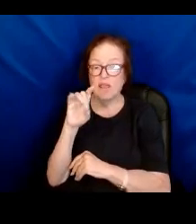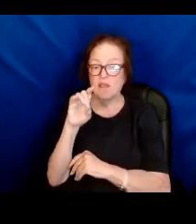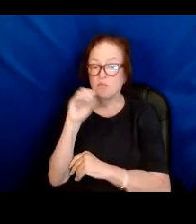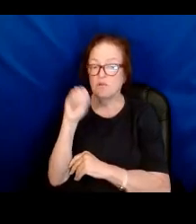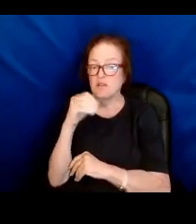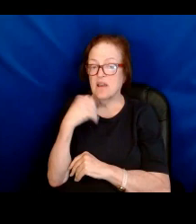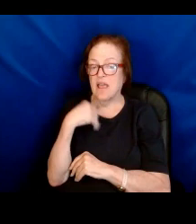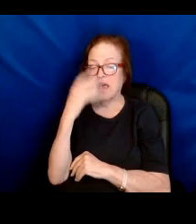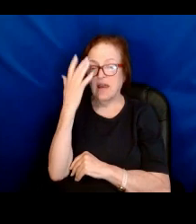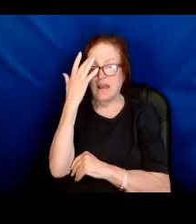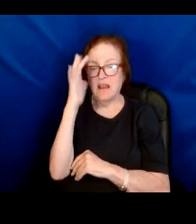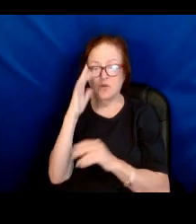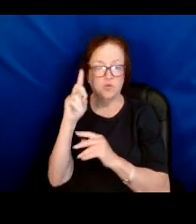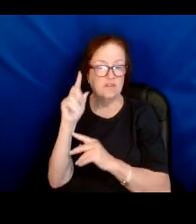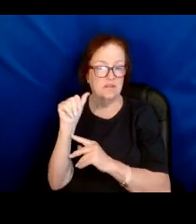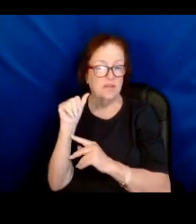an intellectual disability.